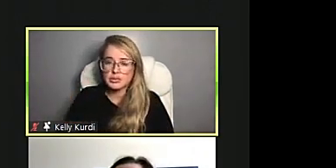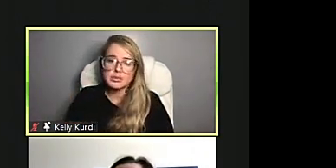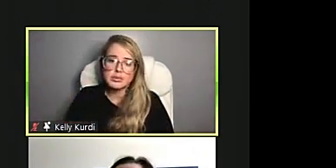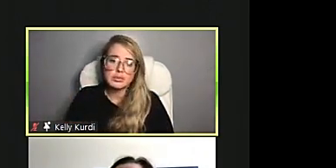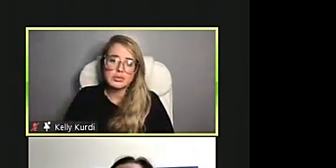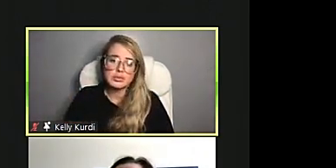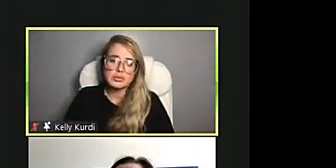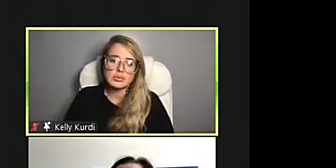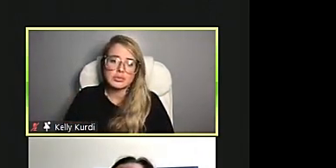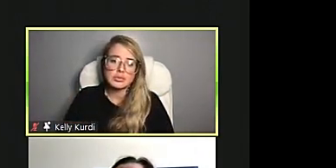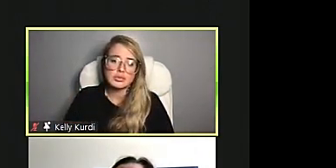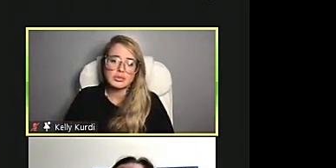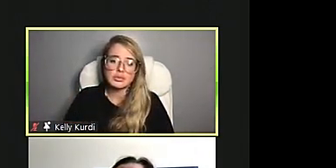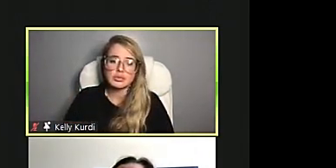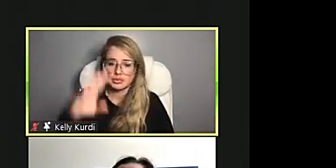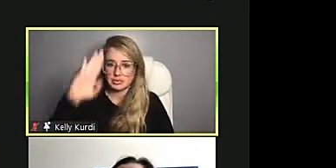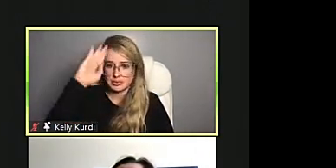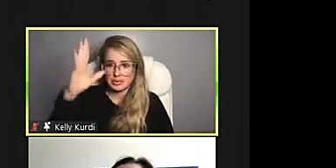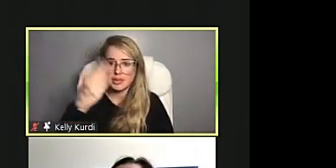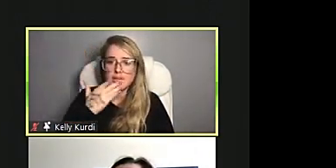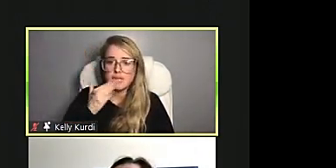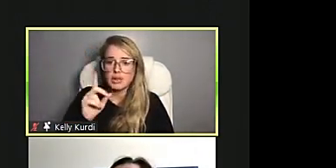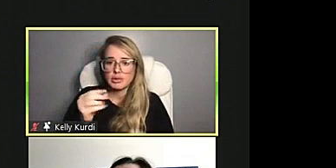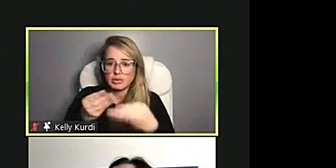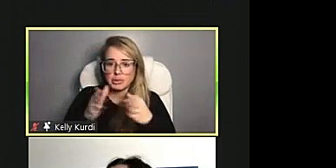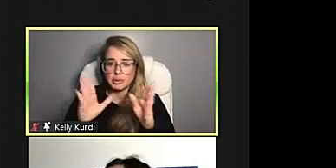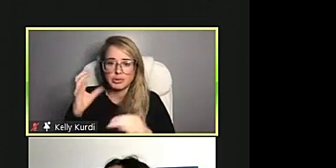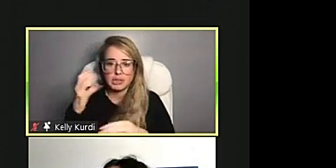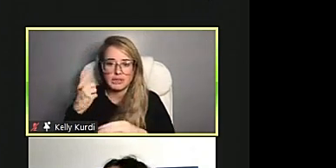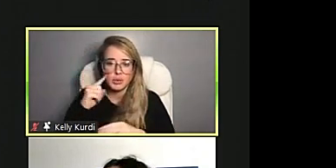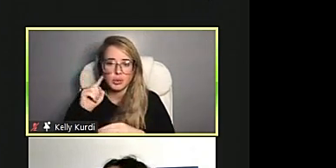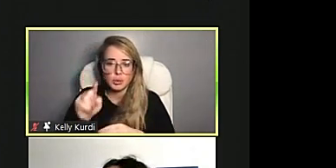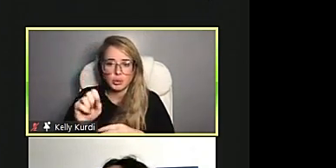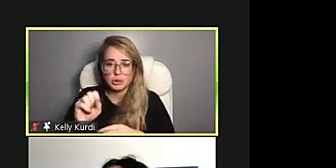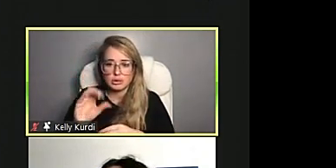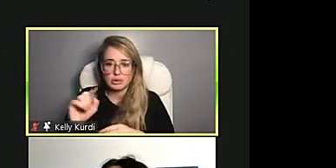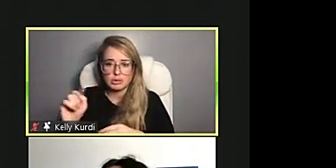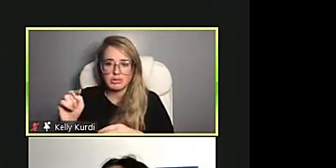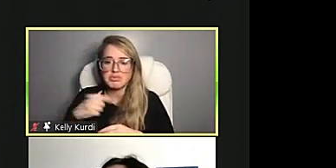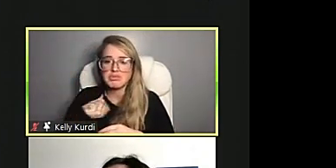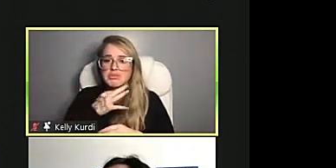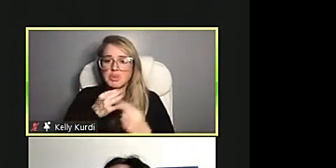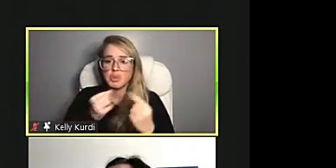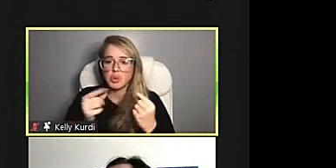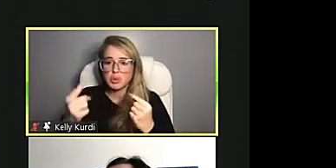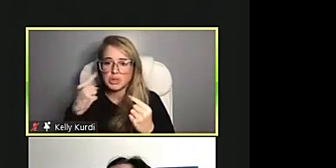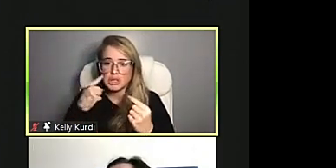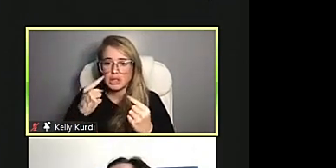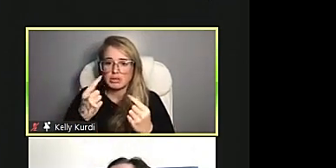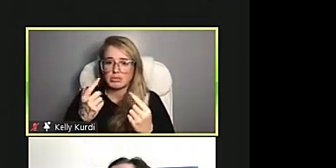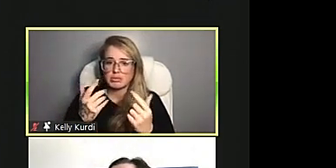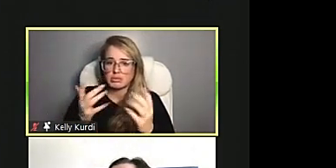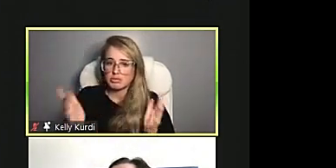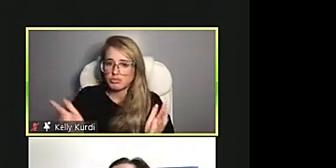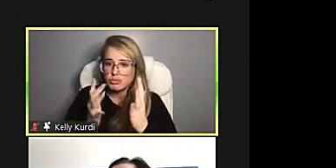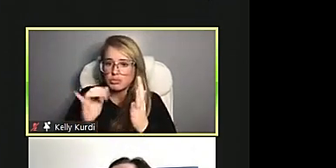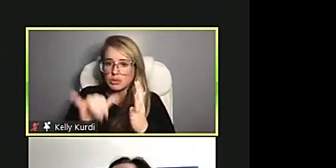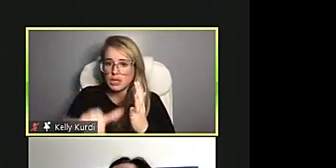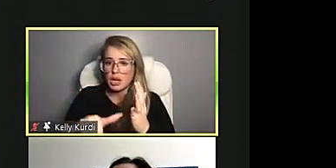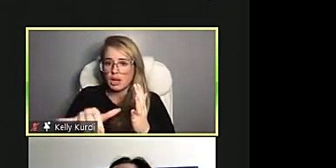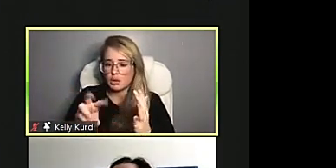Hi, John Daly, Colorado Public Radio. I think this is for you, Scott. What do you think is driving this wave